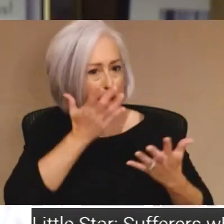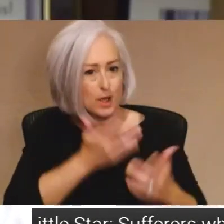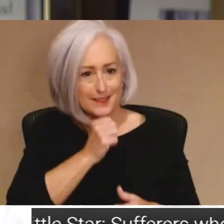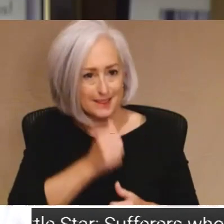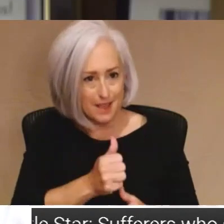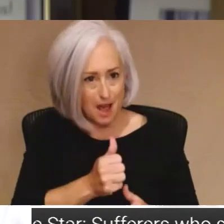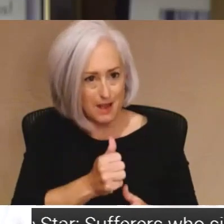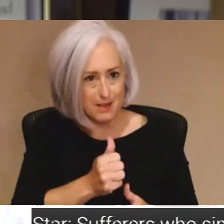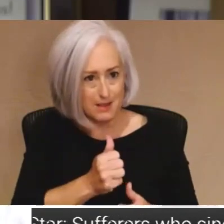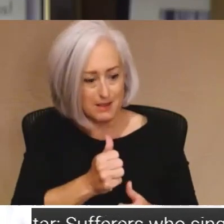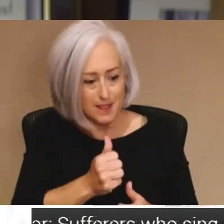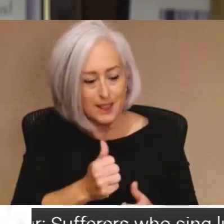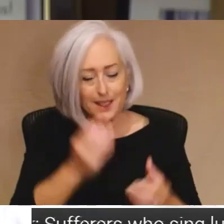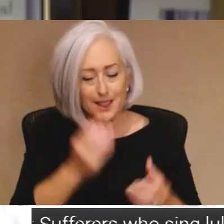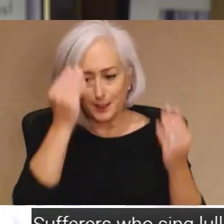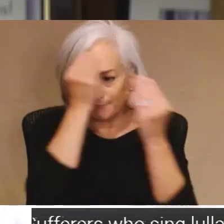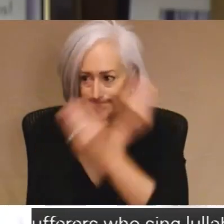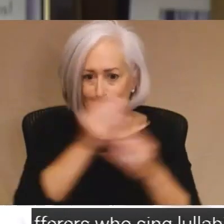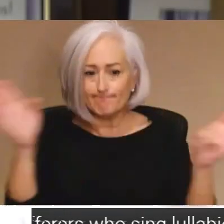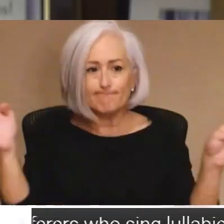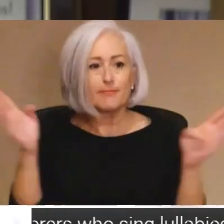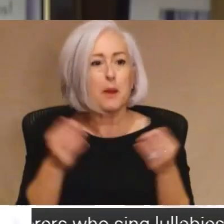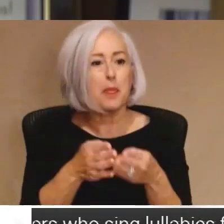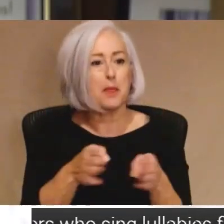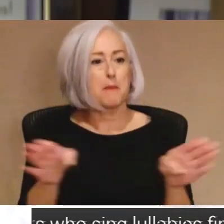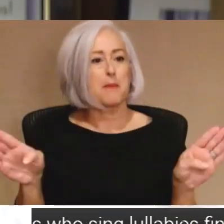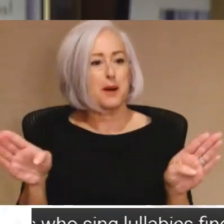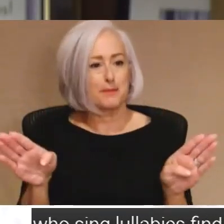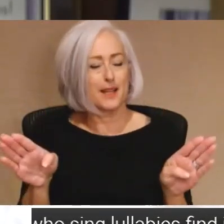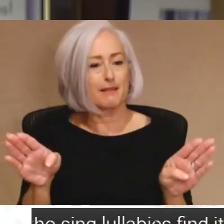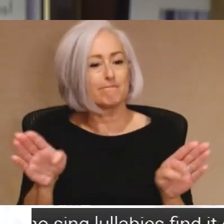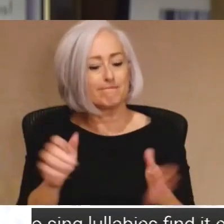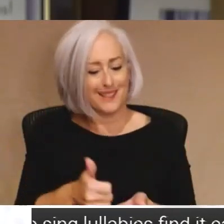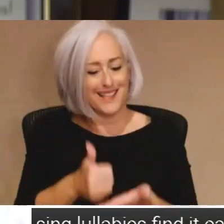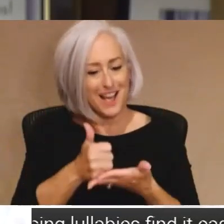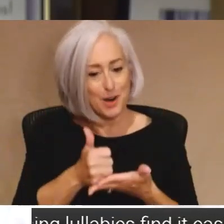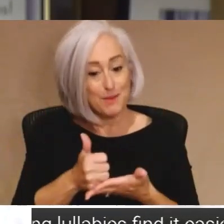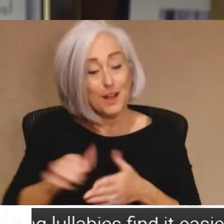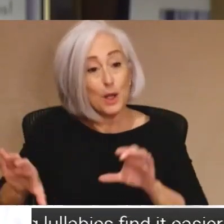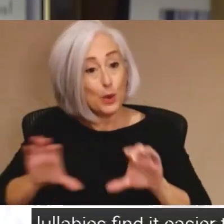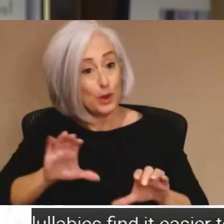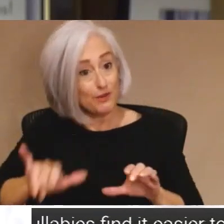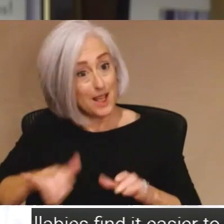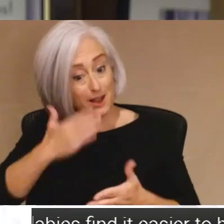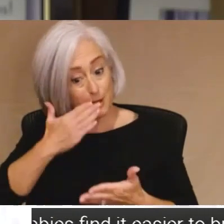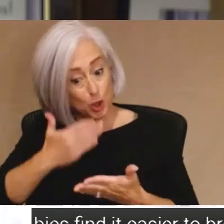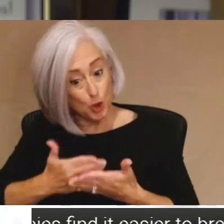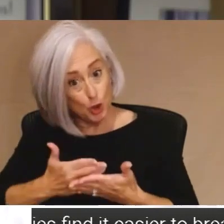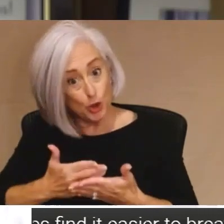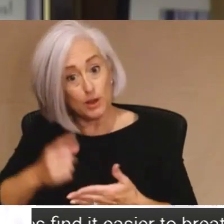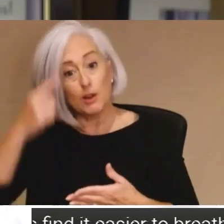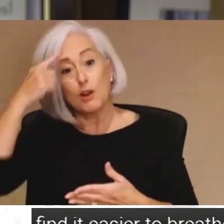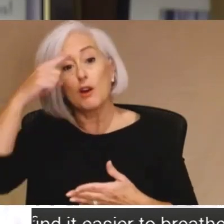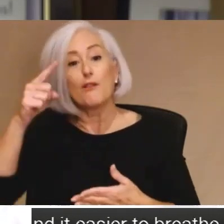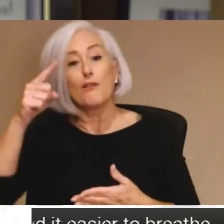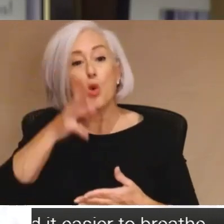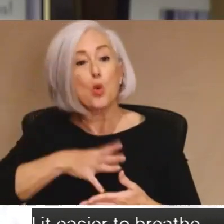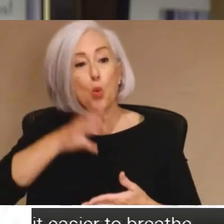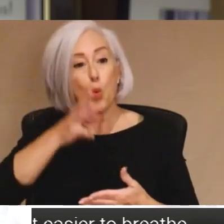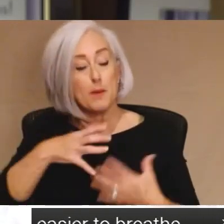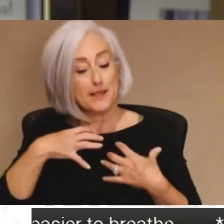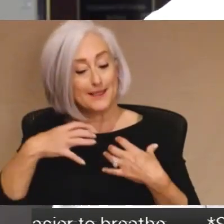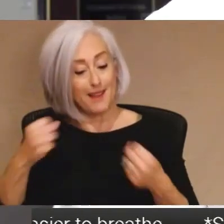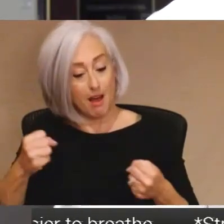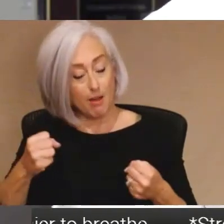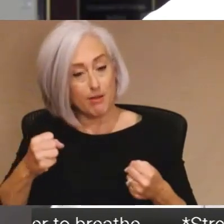about that as well is very useful. We've done a great job with that in women's health and in breast health in particular. But we need to do the same thing in